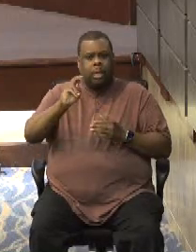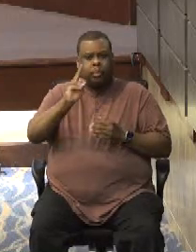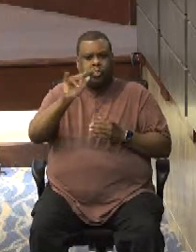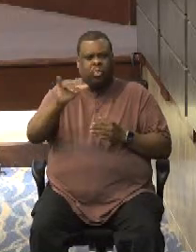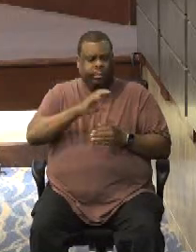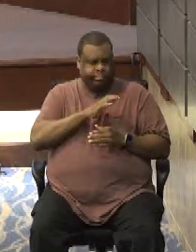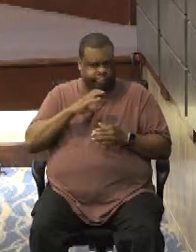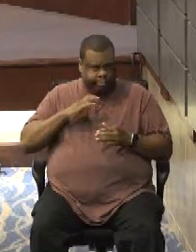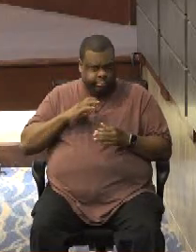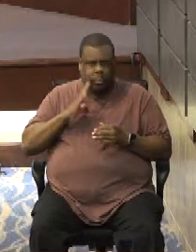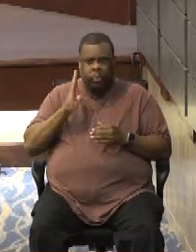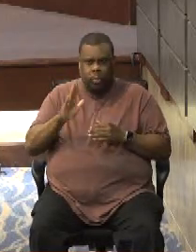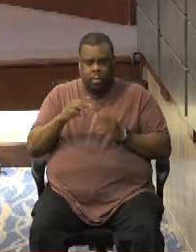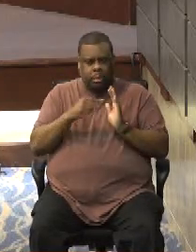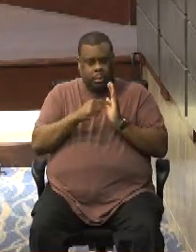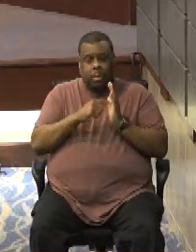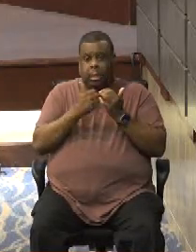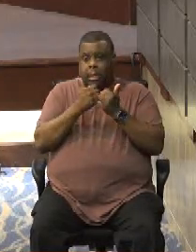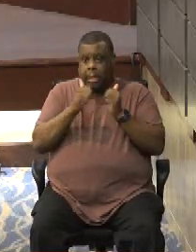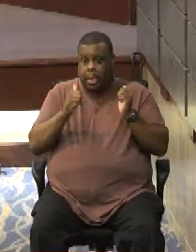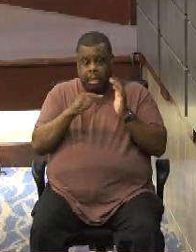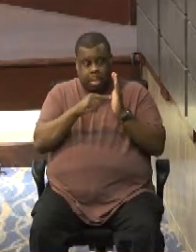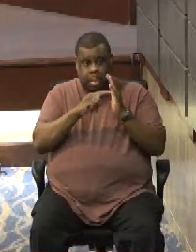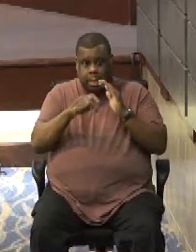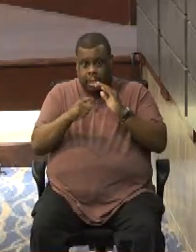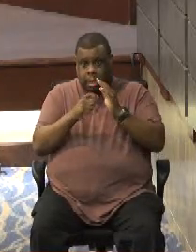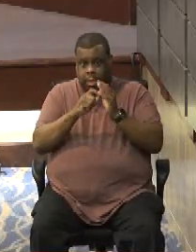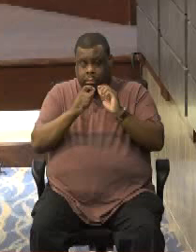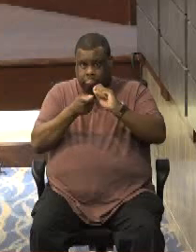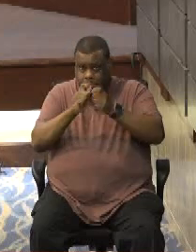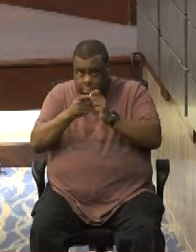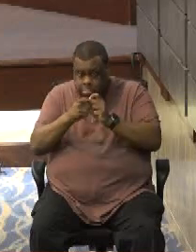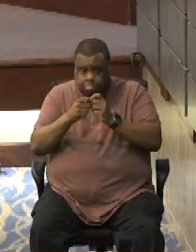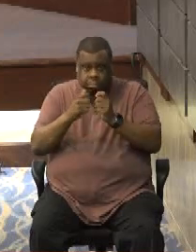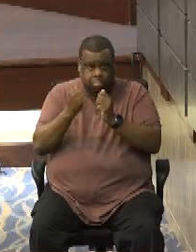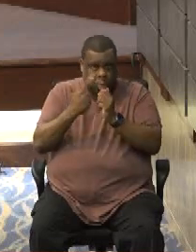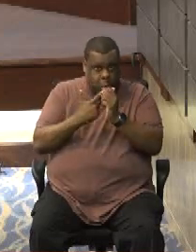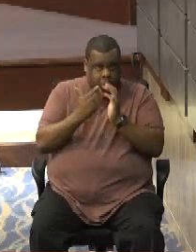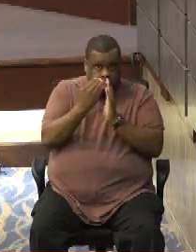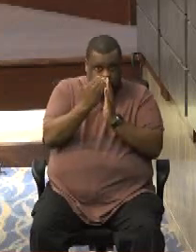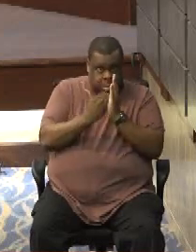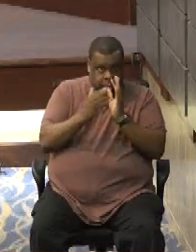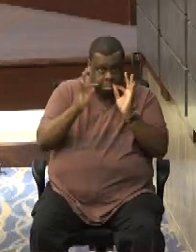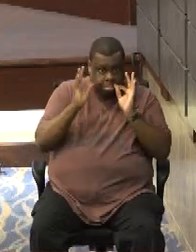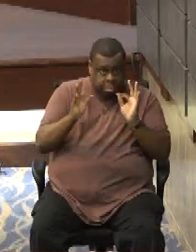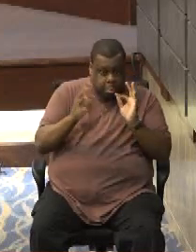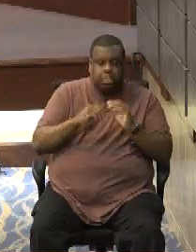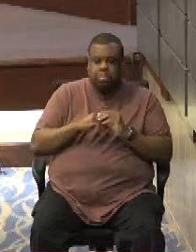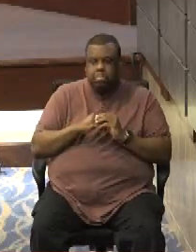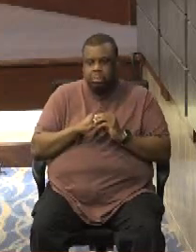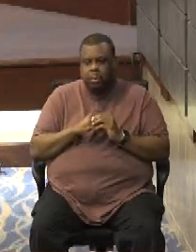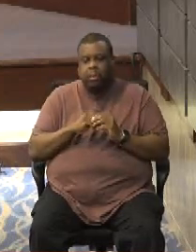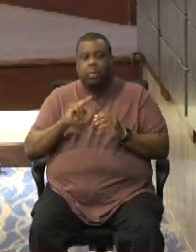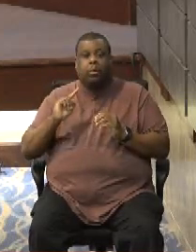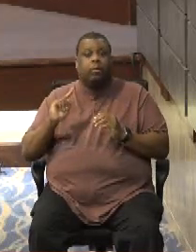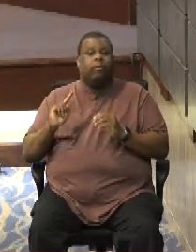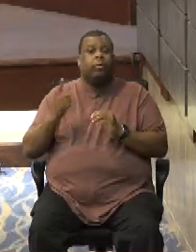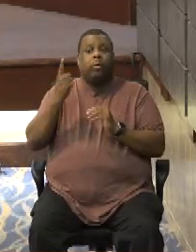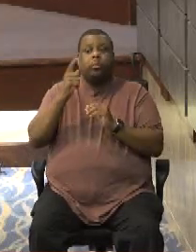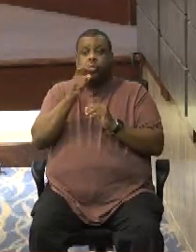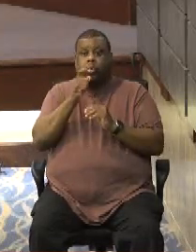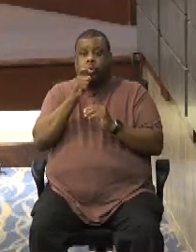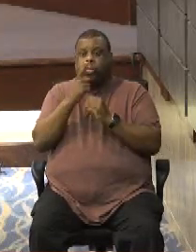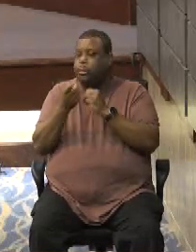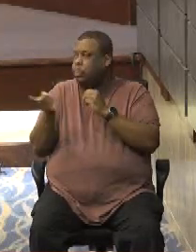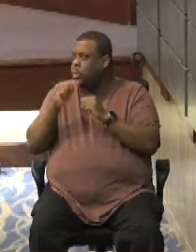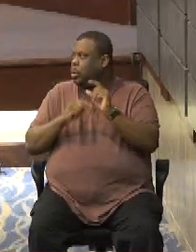were provided in your meeting packet. Are there any corrections? Nope. If none, those minutes will stand approved as submitted. The first public hearing we have tonight is public